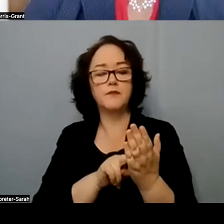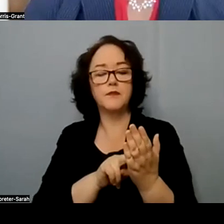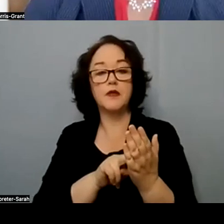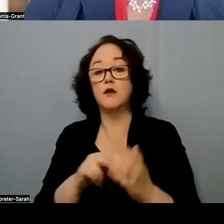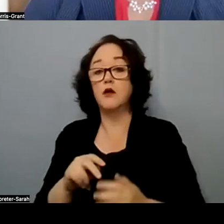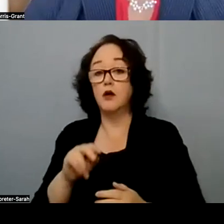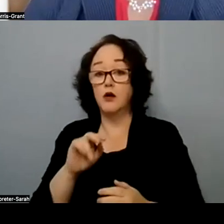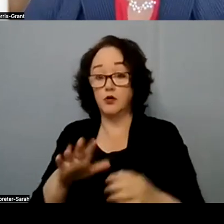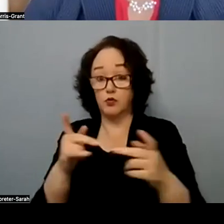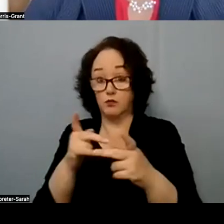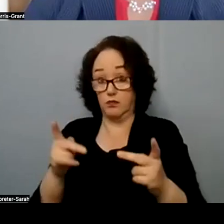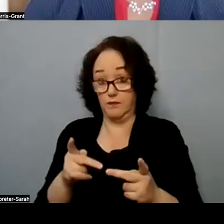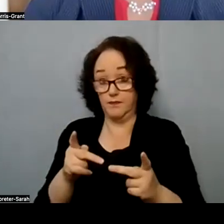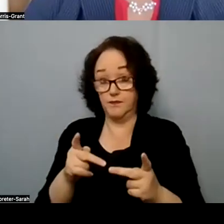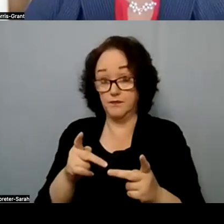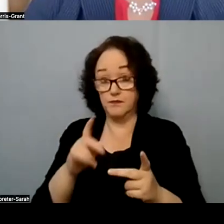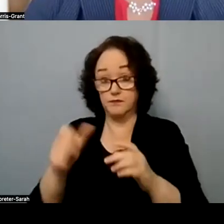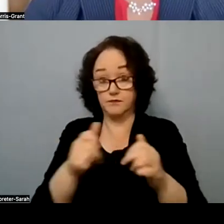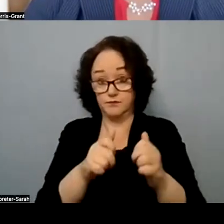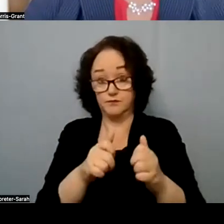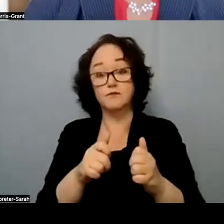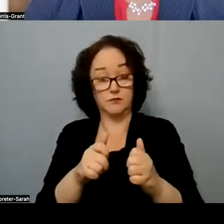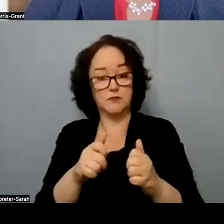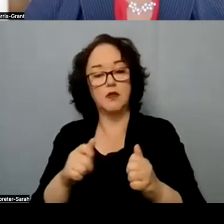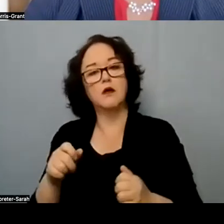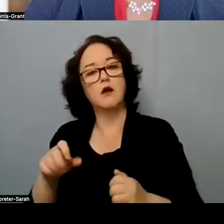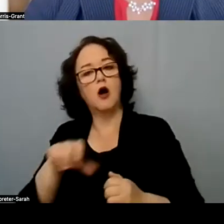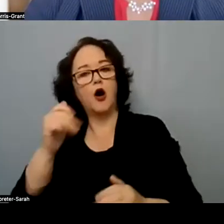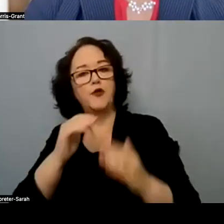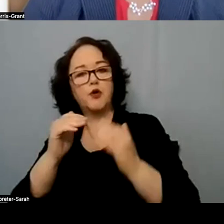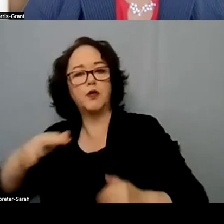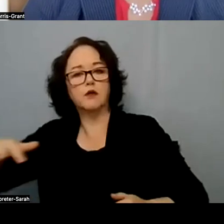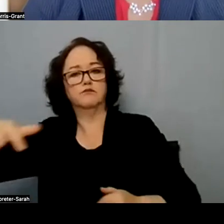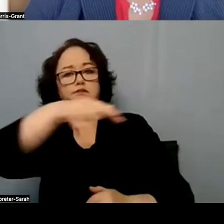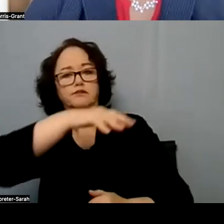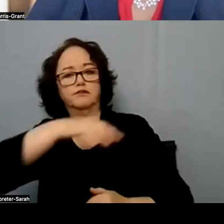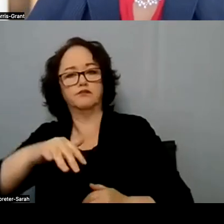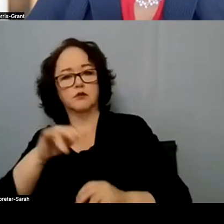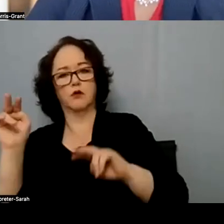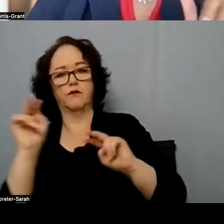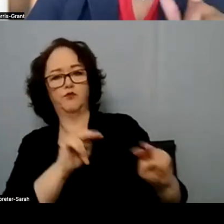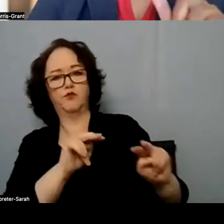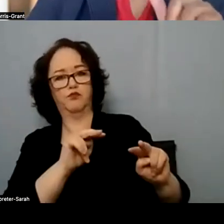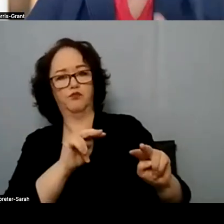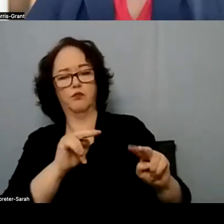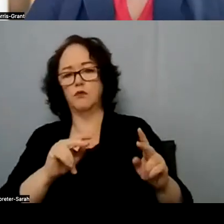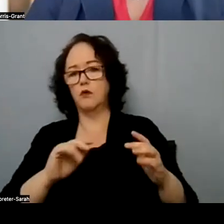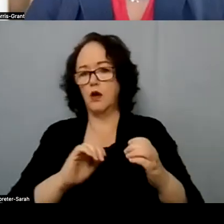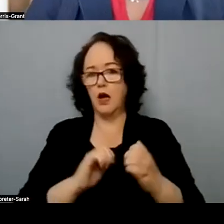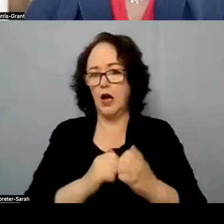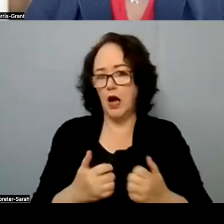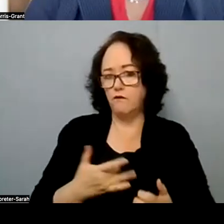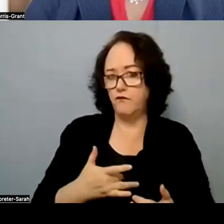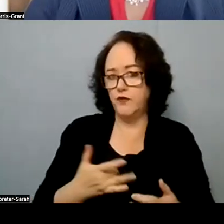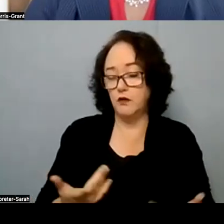neighbors and community members? Yeah, that's the NIMBY part, right? The not in my backyard. Yeah.